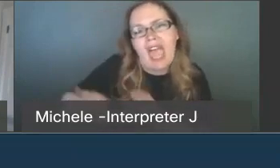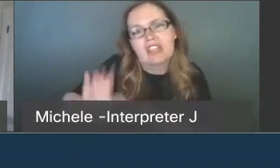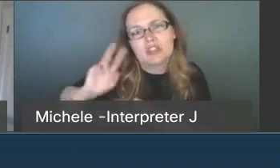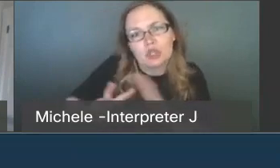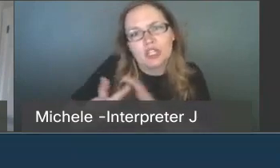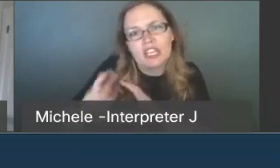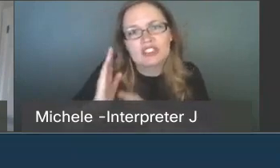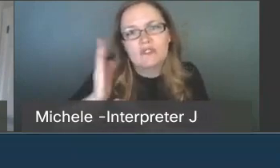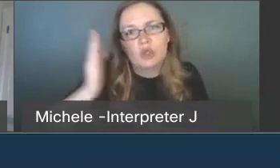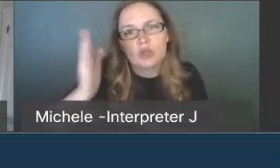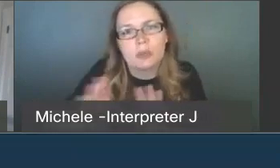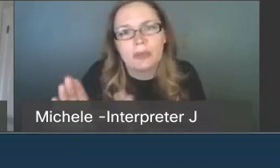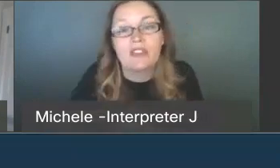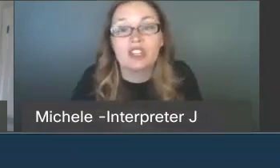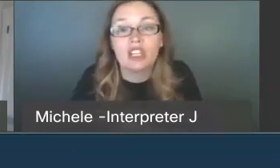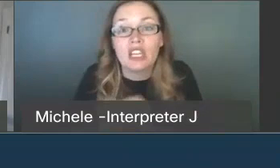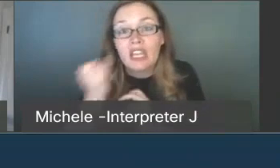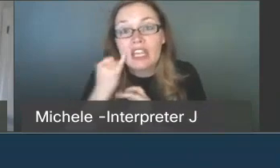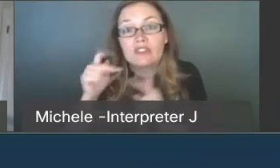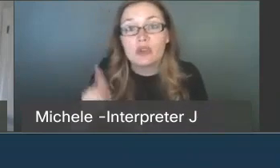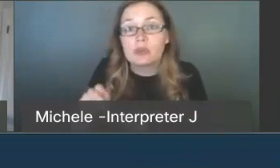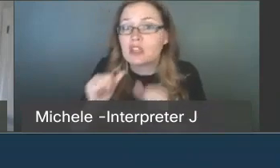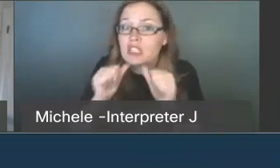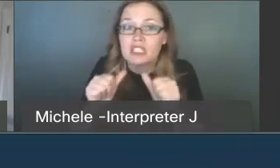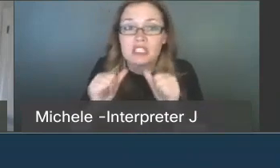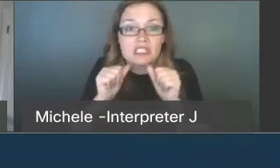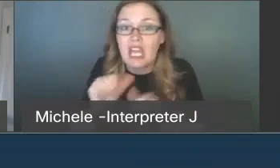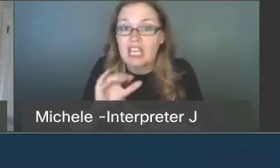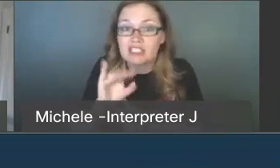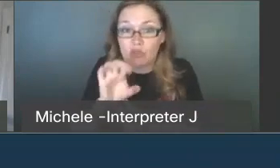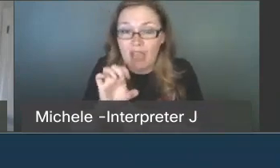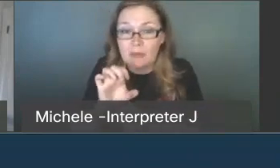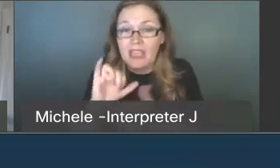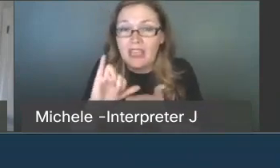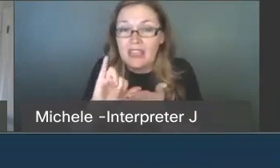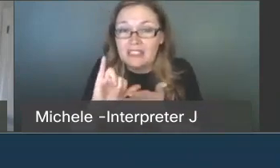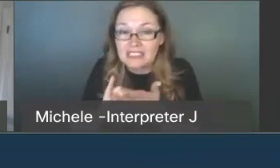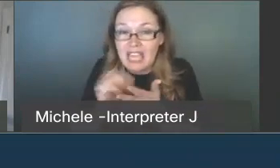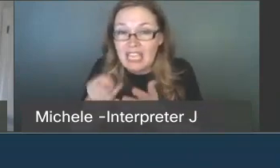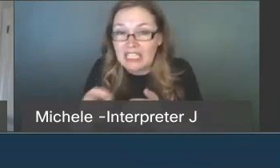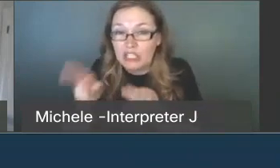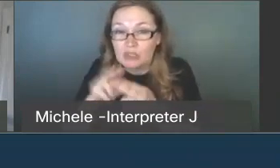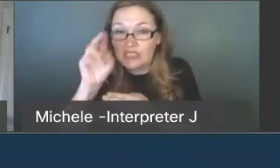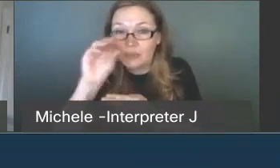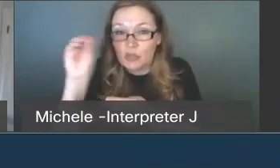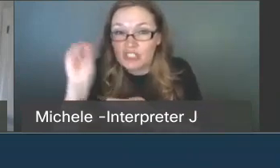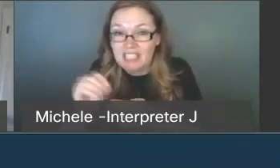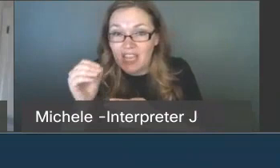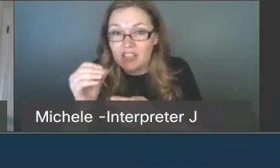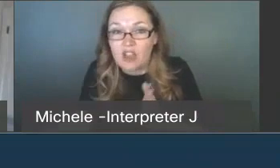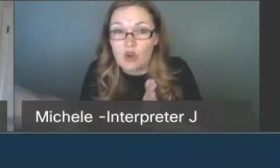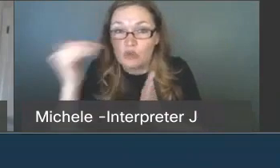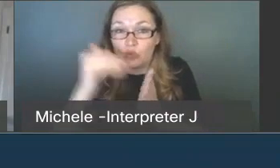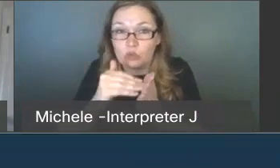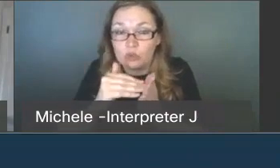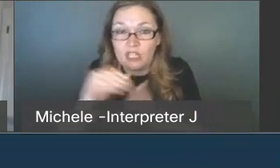the second part of that question is, if a person denies the crime, does that predict a higher rate of reoffense? So denying, there's a lot